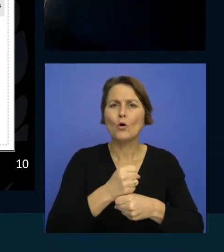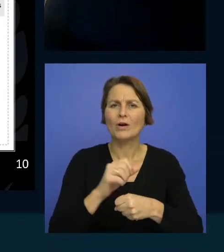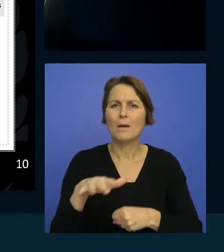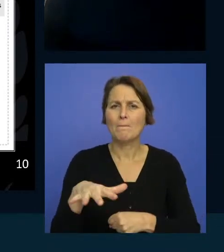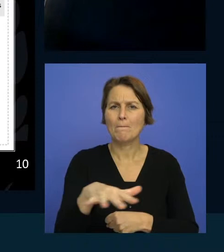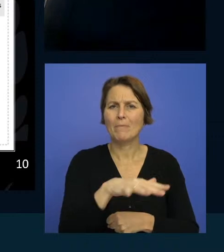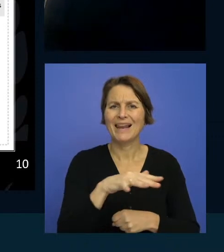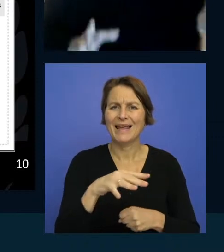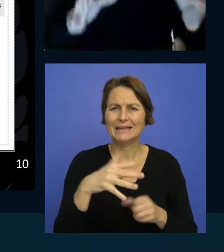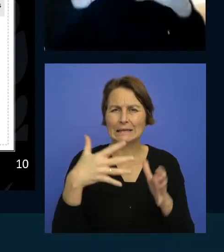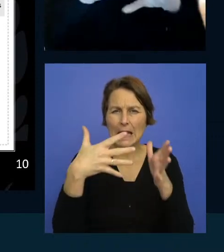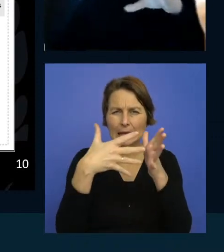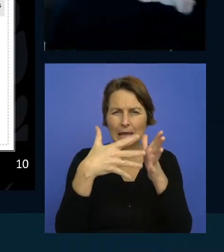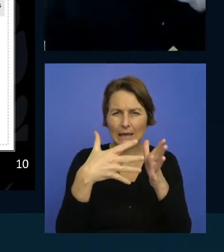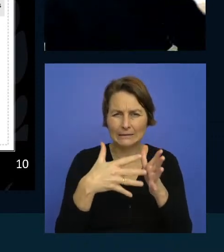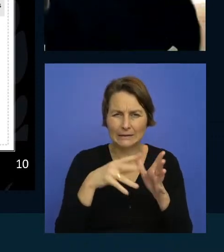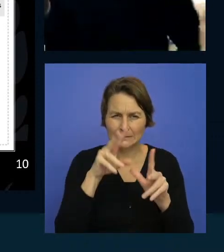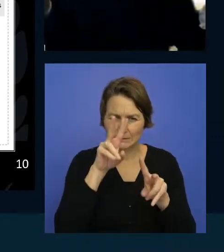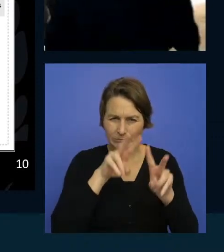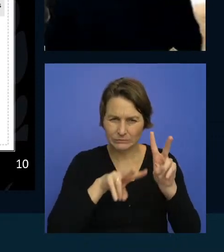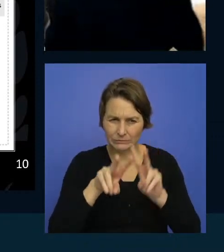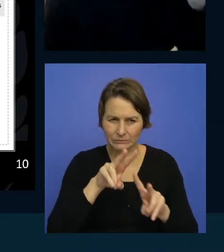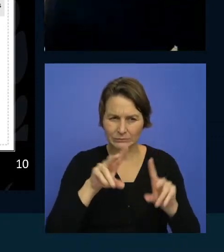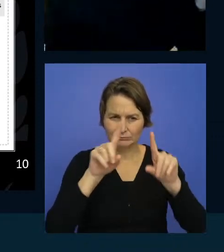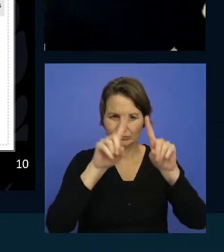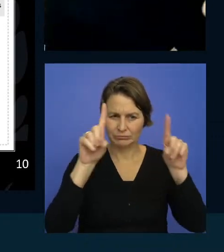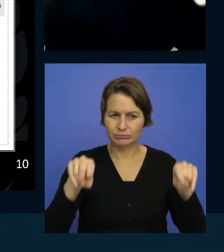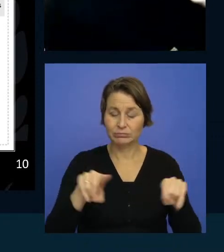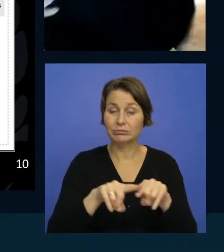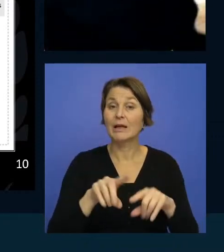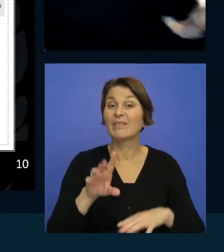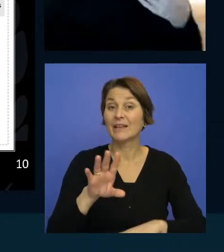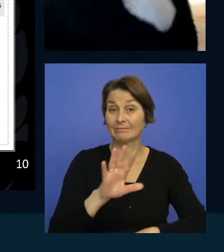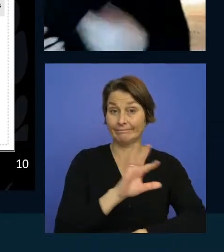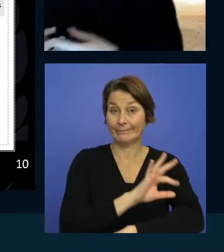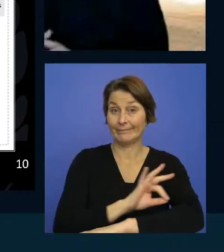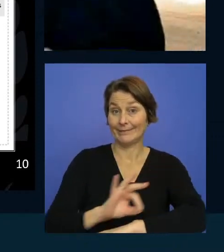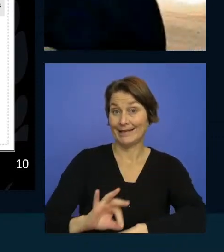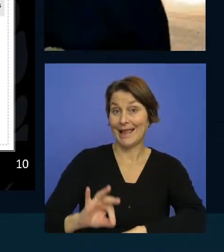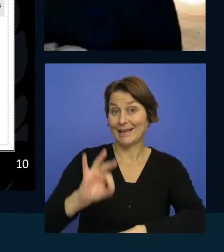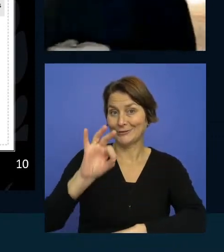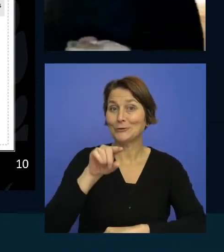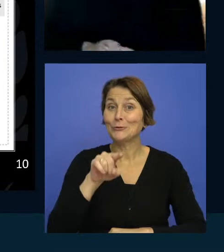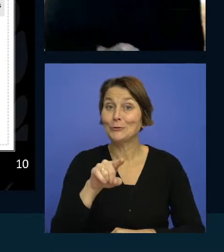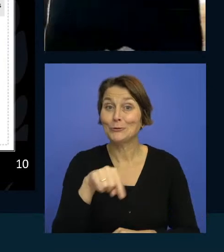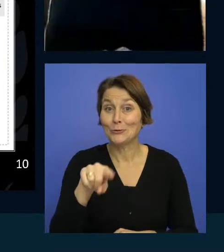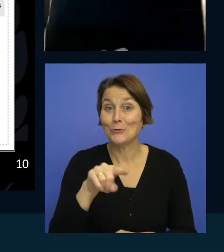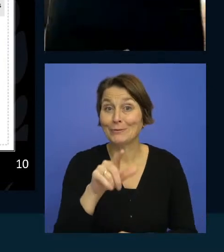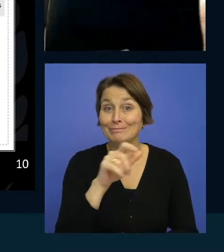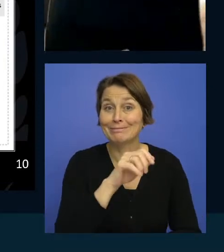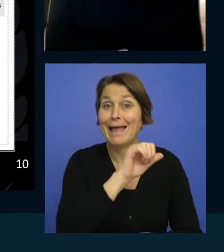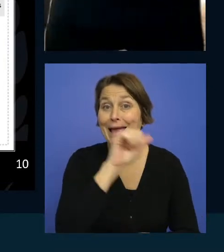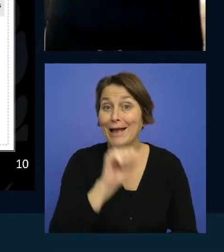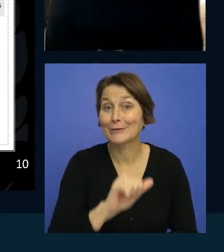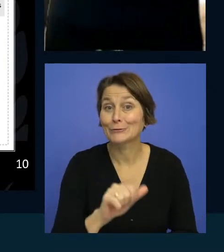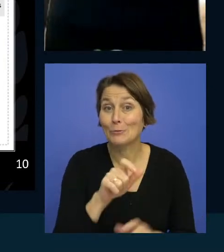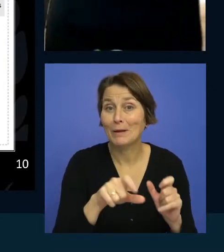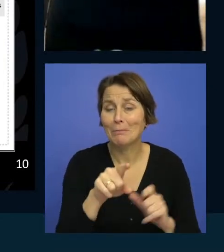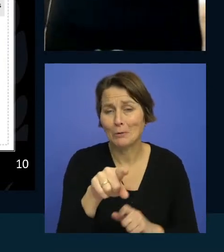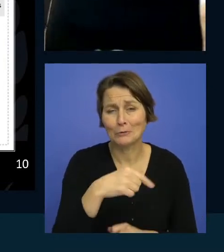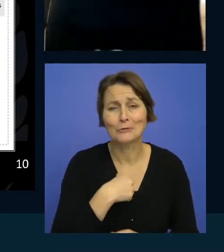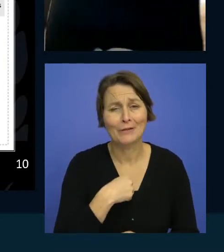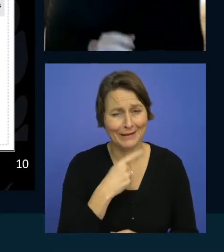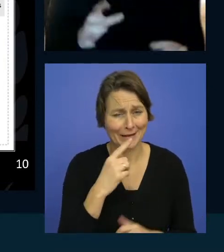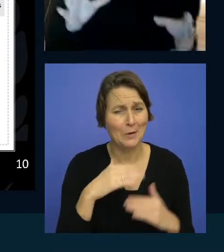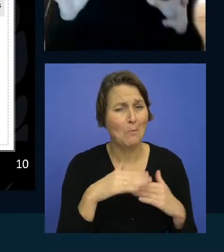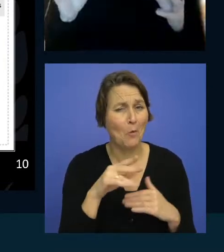now, this is just the architectural view. Since you're data people or Azure people, I thought it would be a much more interesting